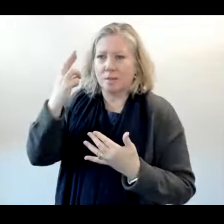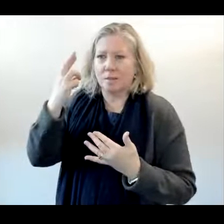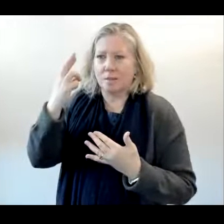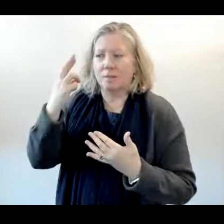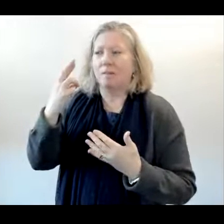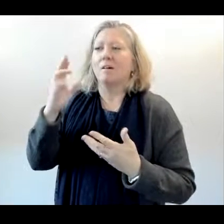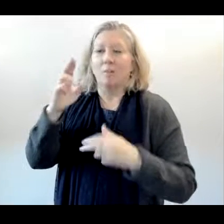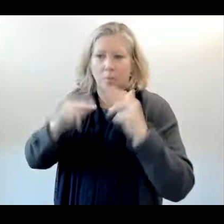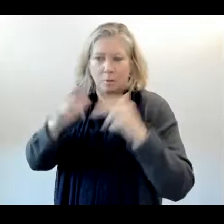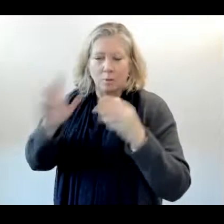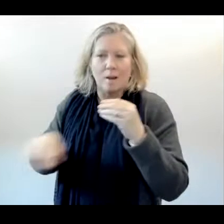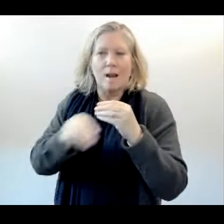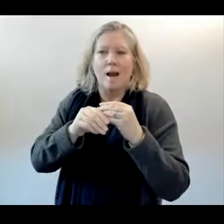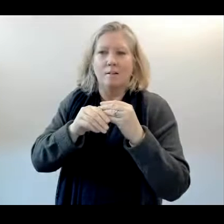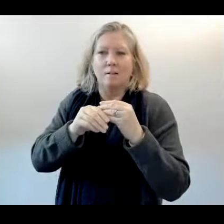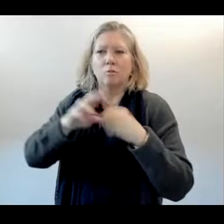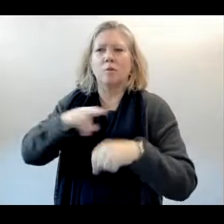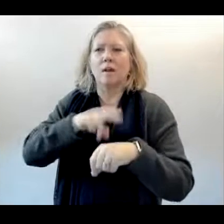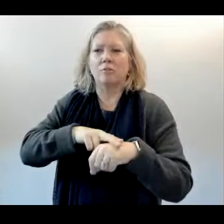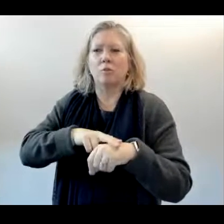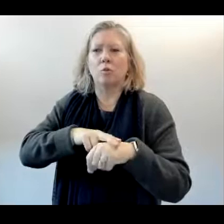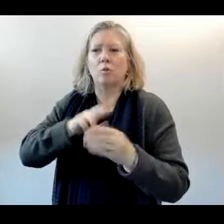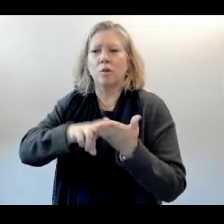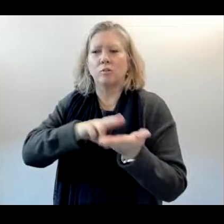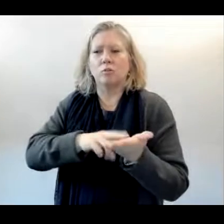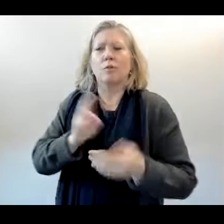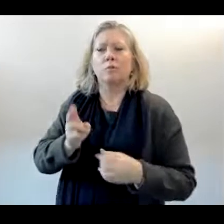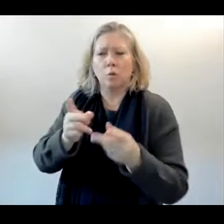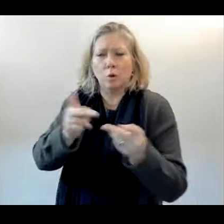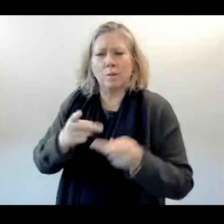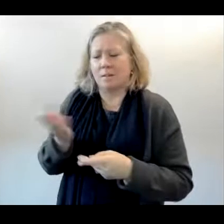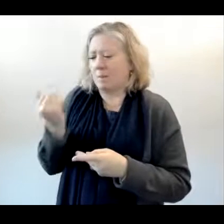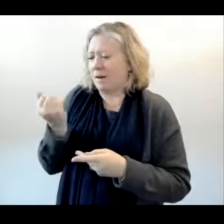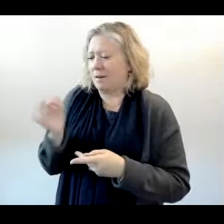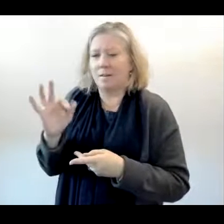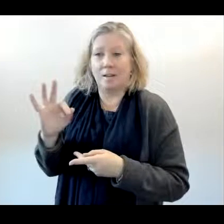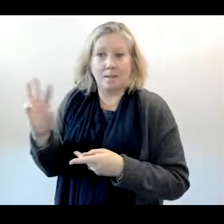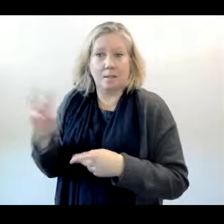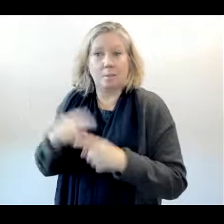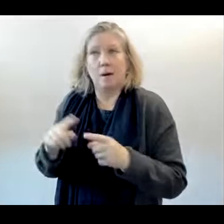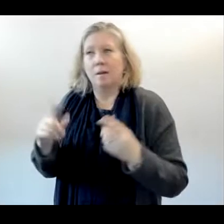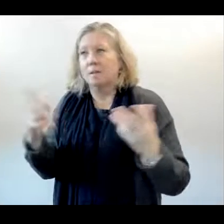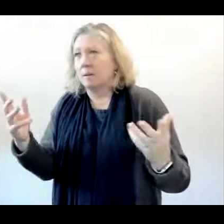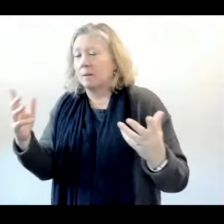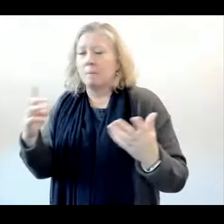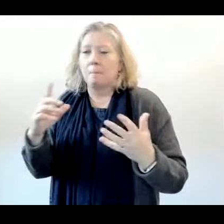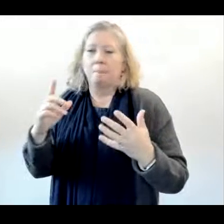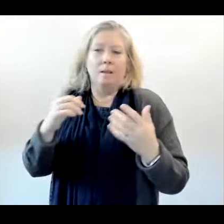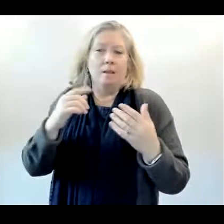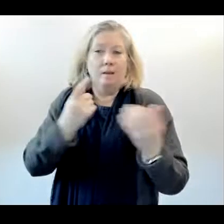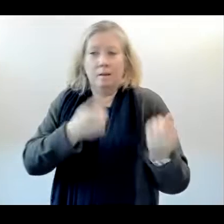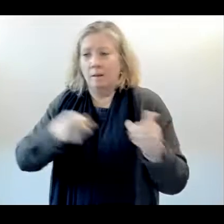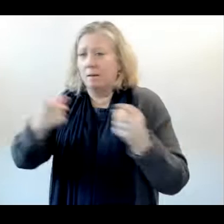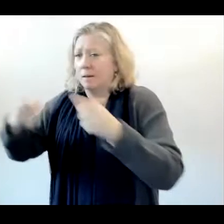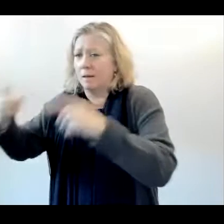to the National Register of Historic Places in 1986. But unfortunately, for one reason or another, the building